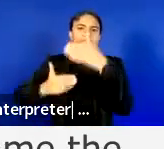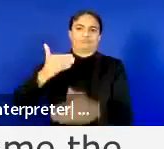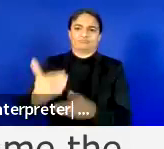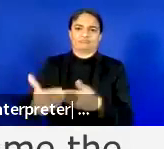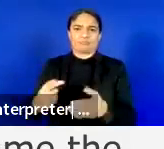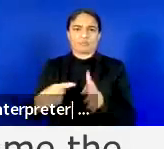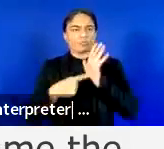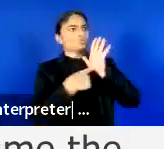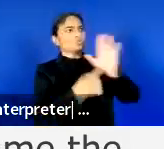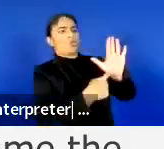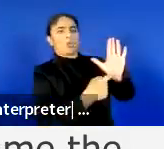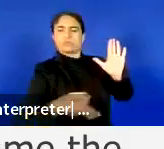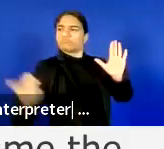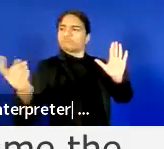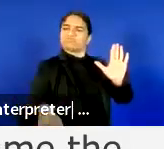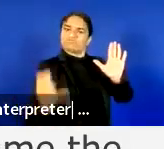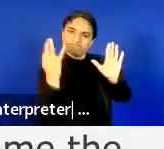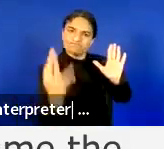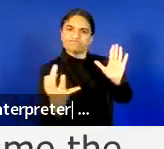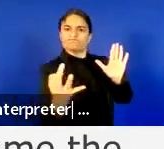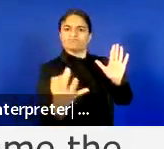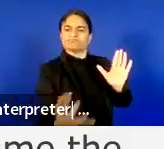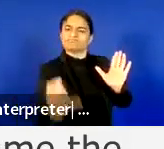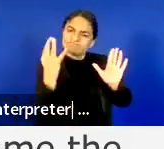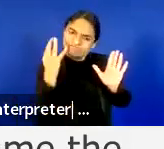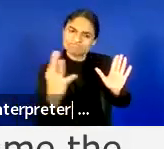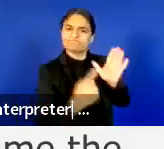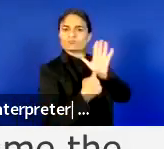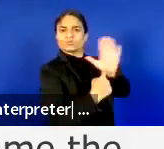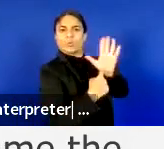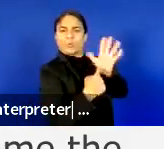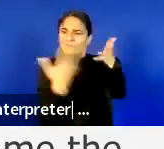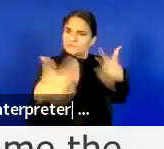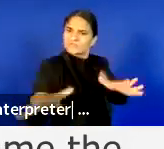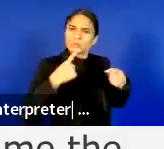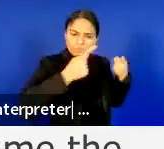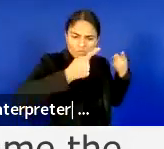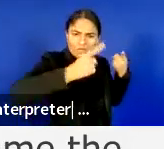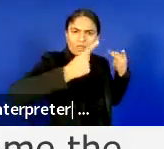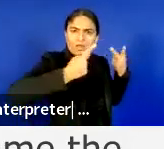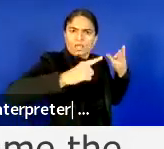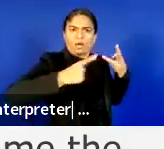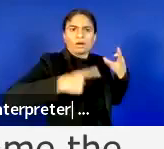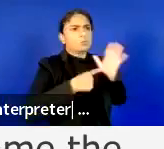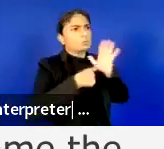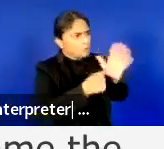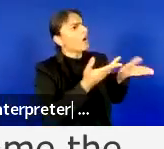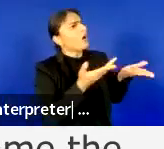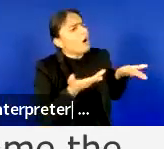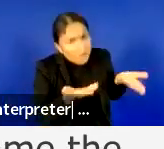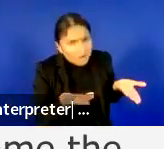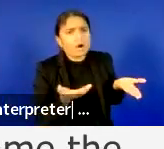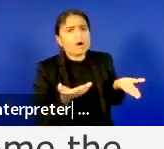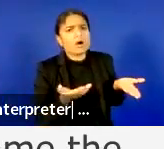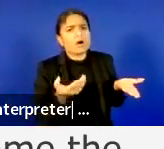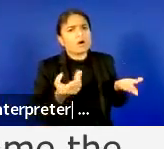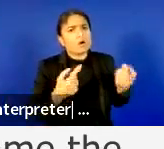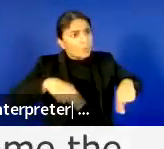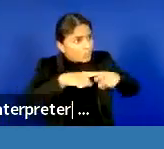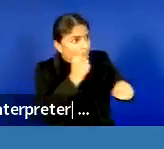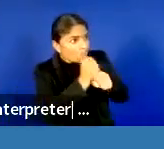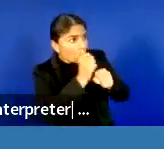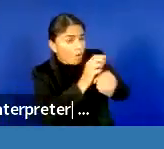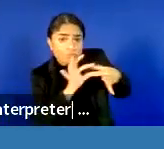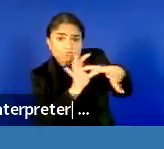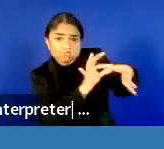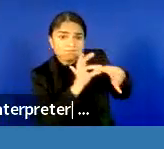a perfect example that it's doable, it's possible if we work this out together. So yeah, next slide,